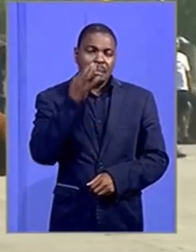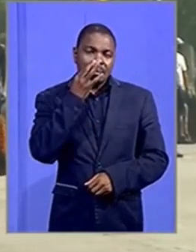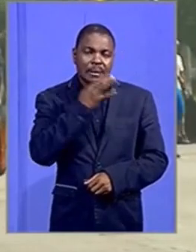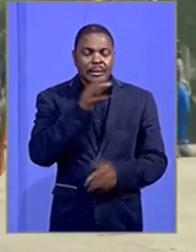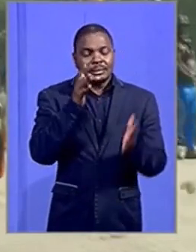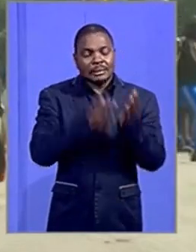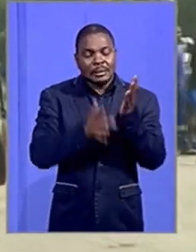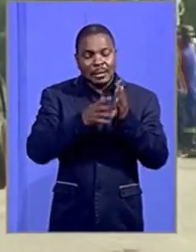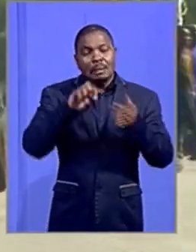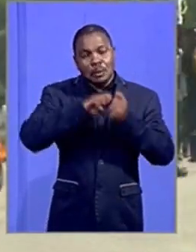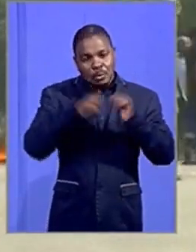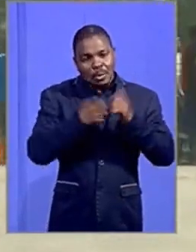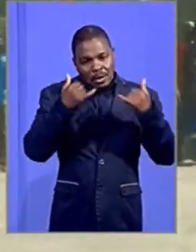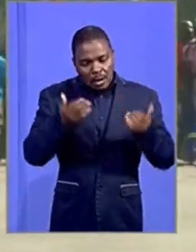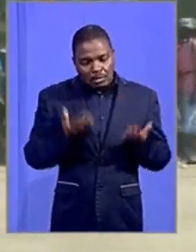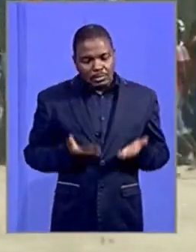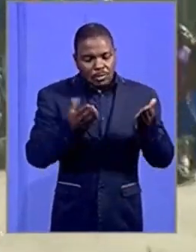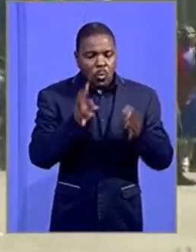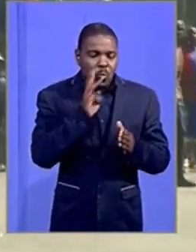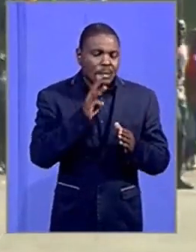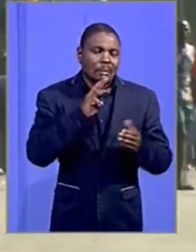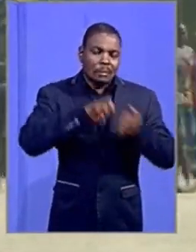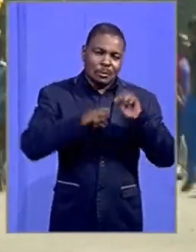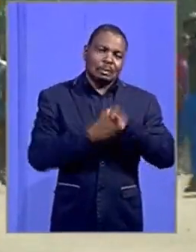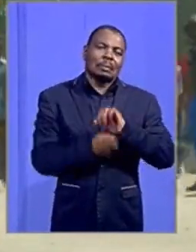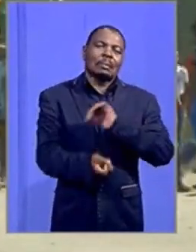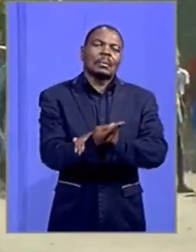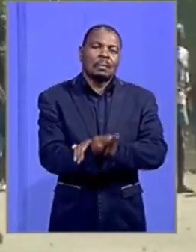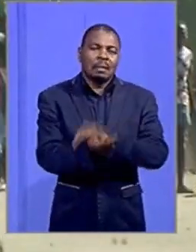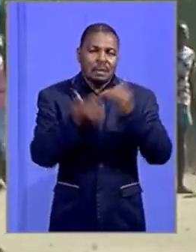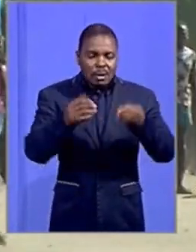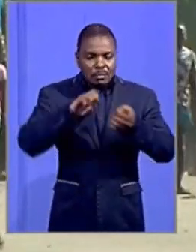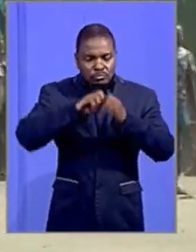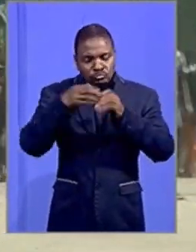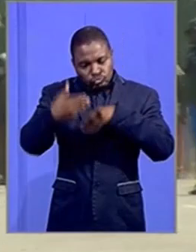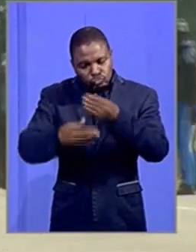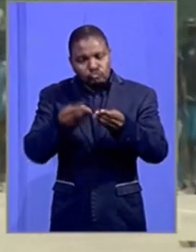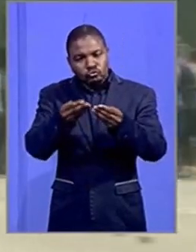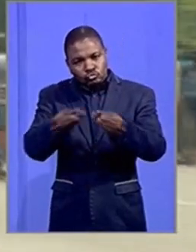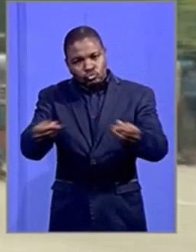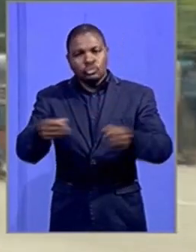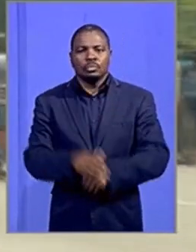Stekgeniki ko ona šitišang kabo ya meetse gomme bothata bjo bo gare bo a rarollwa.